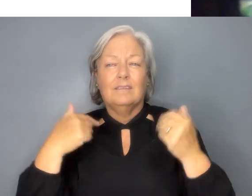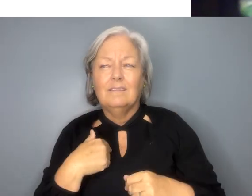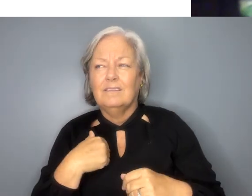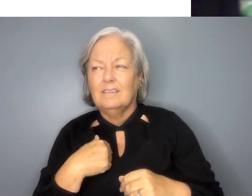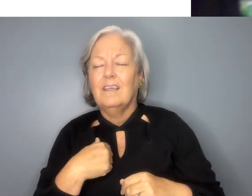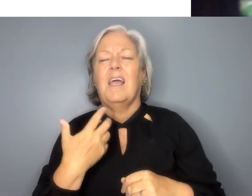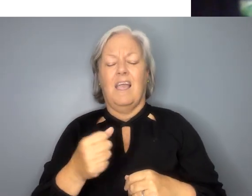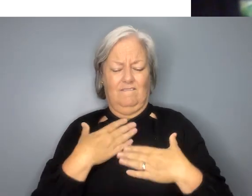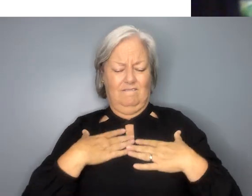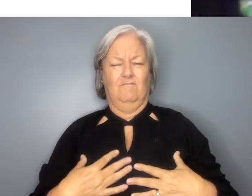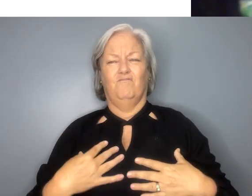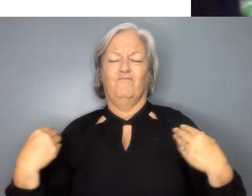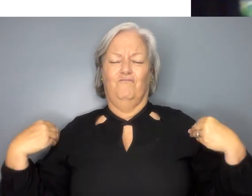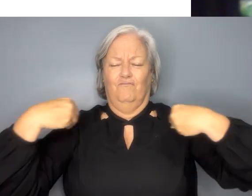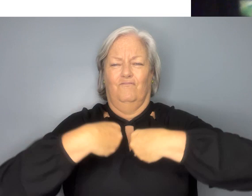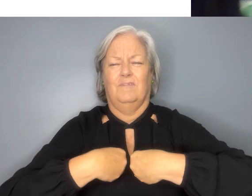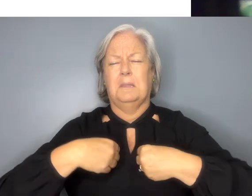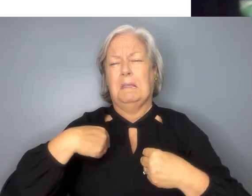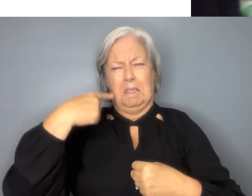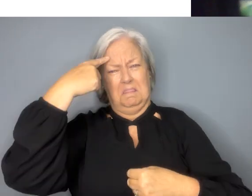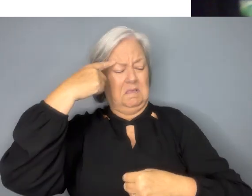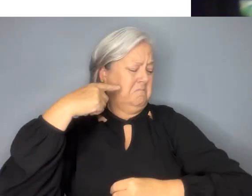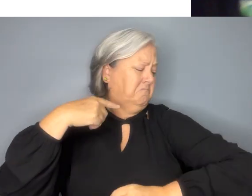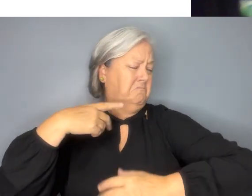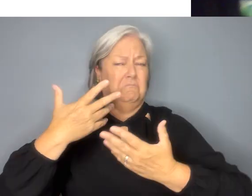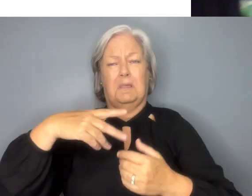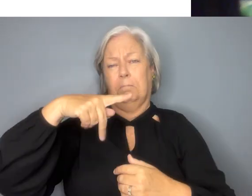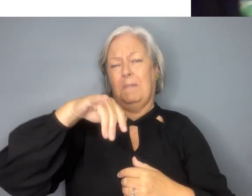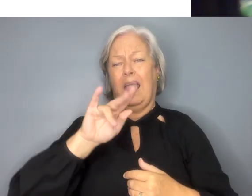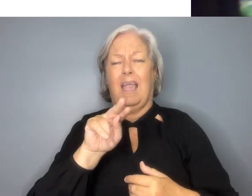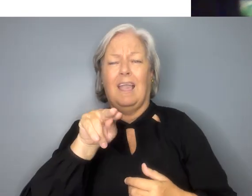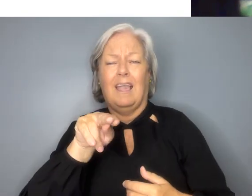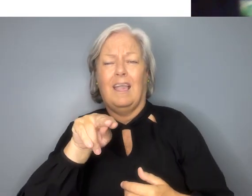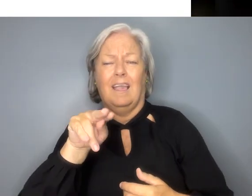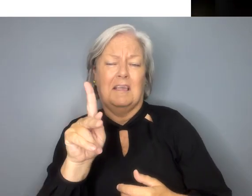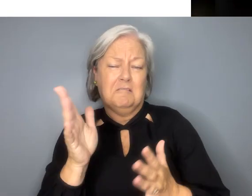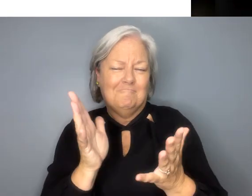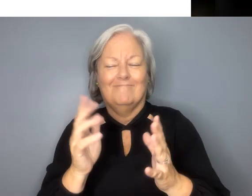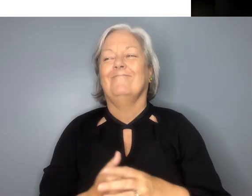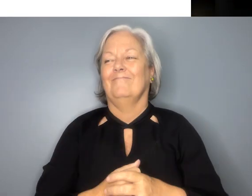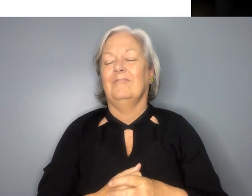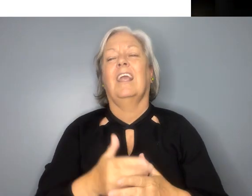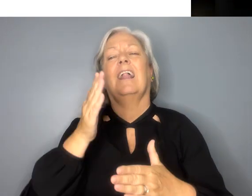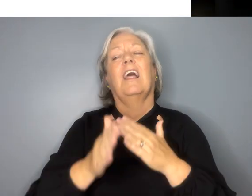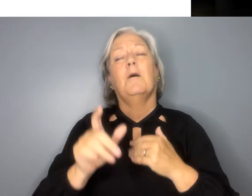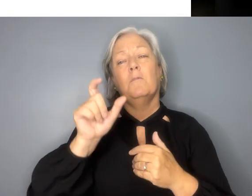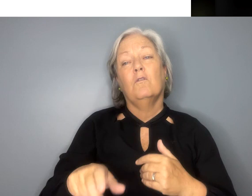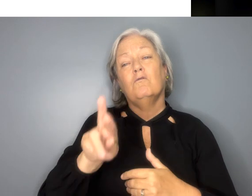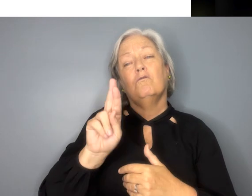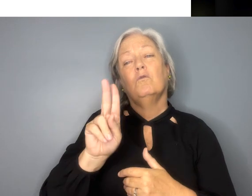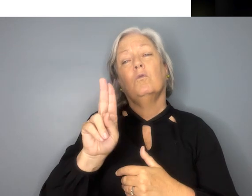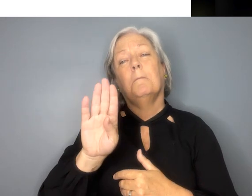and I'm wearing a pink cardigan. I think it's pink. Thank you, Annabelle. And last but not least,